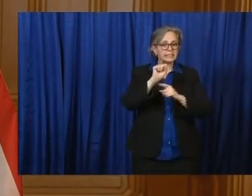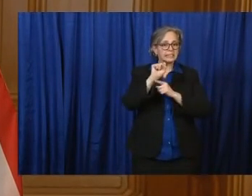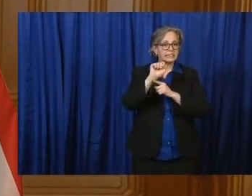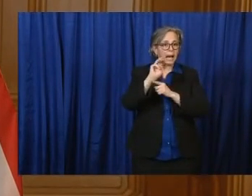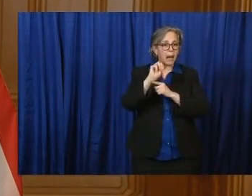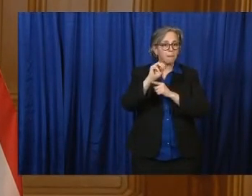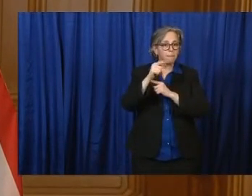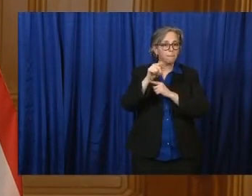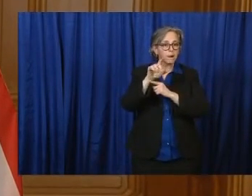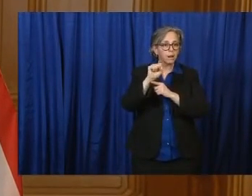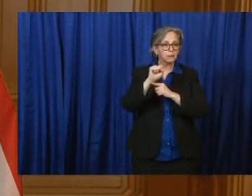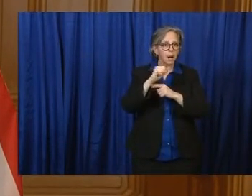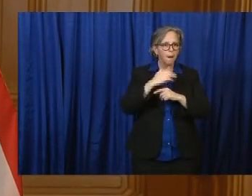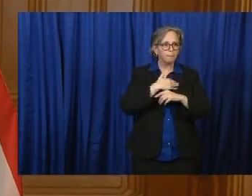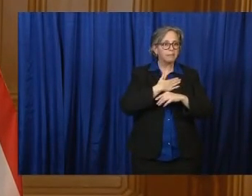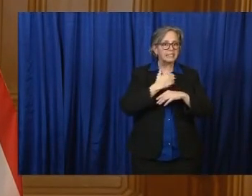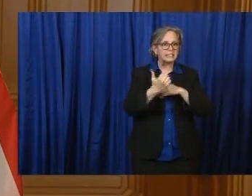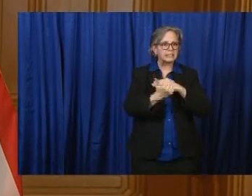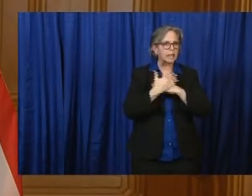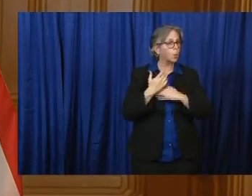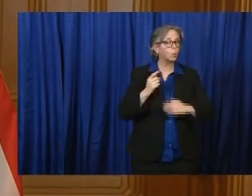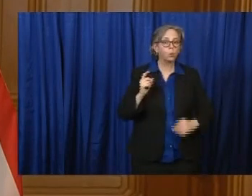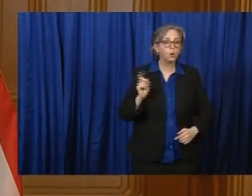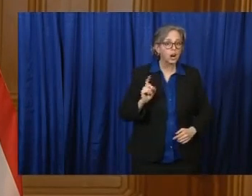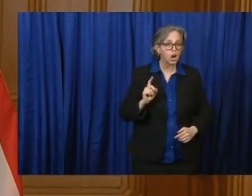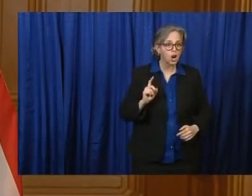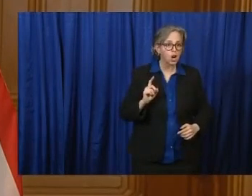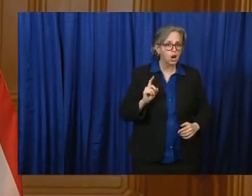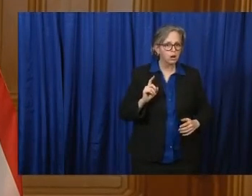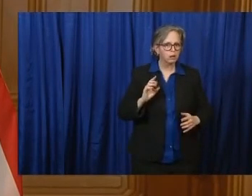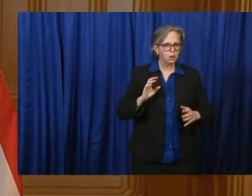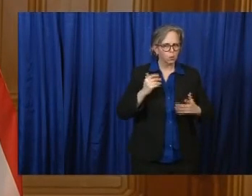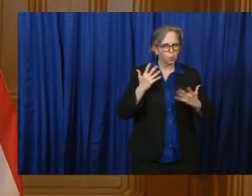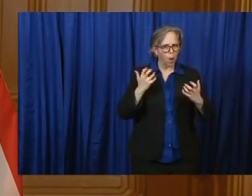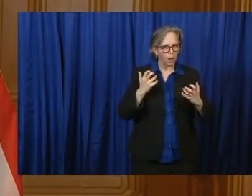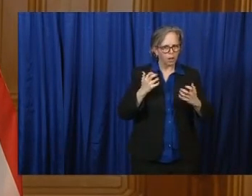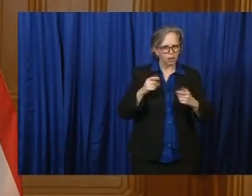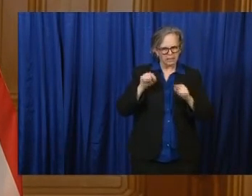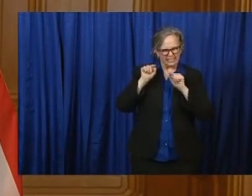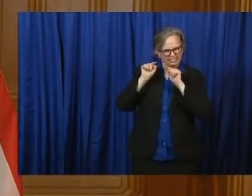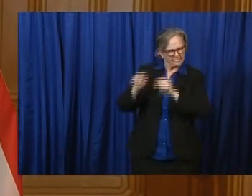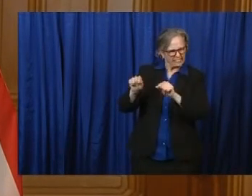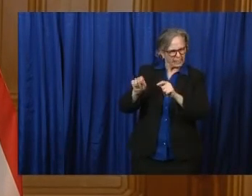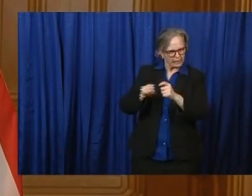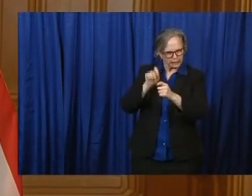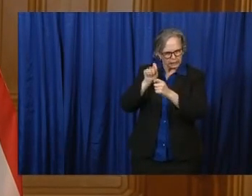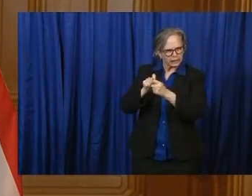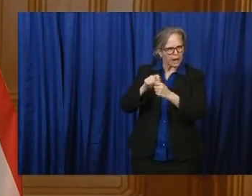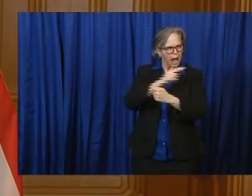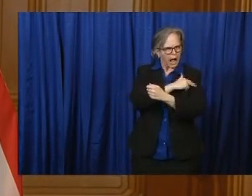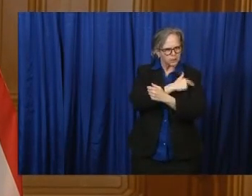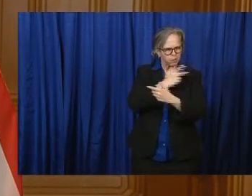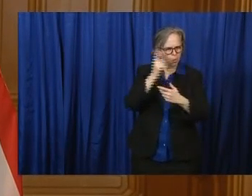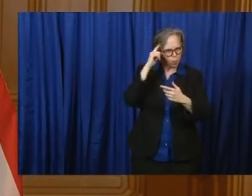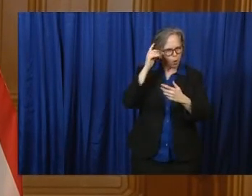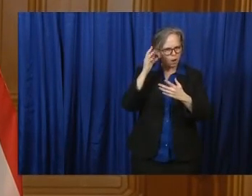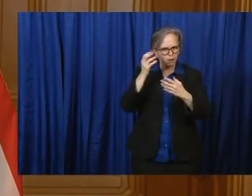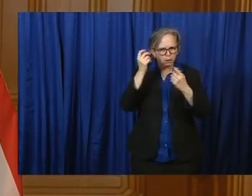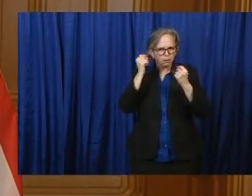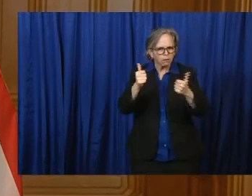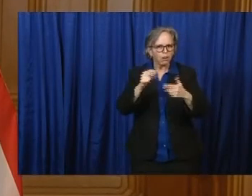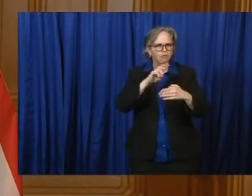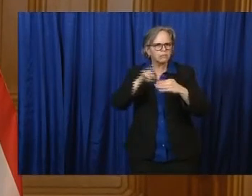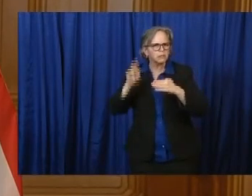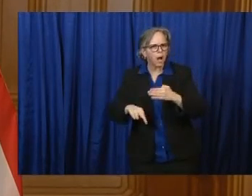either to a neighboring hospital that does quick testing, and they can get the results back to you quickly, or send it